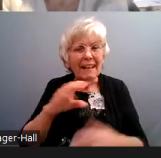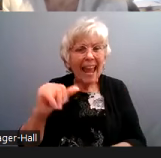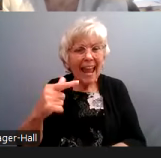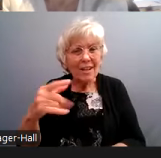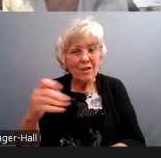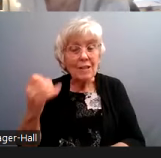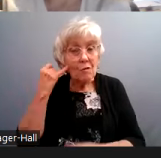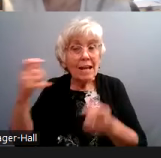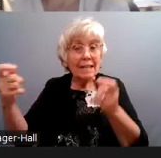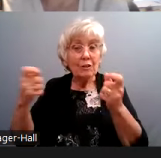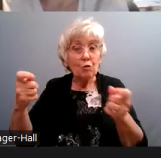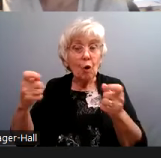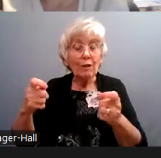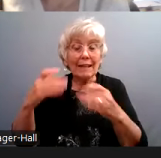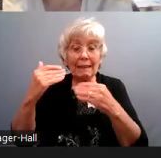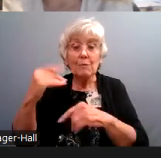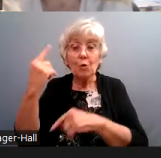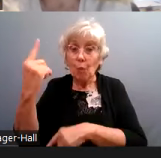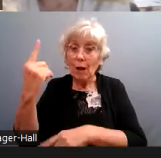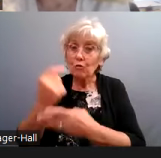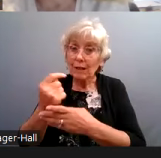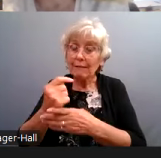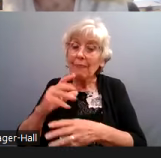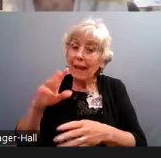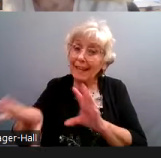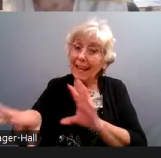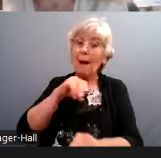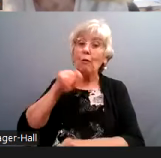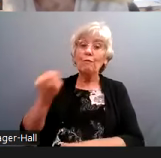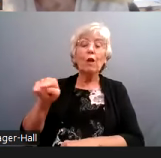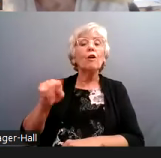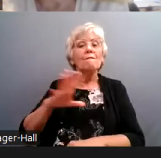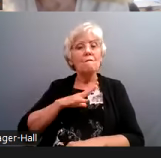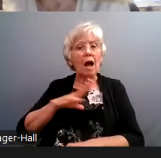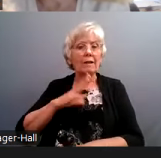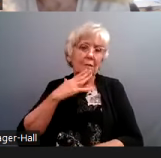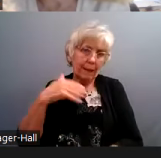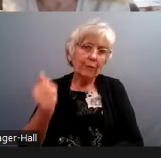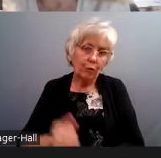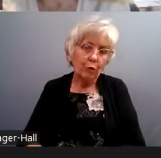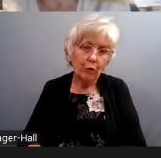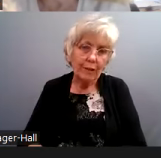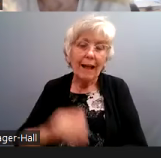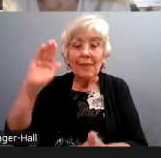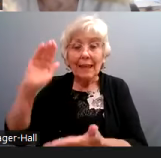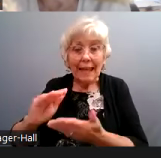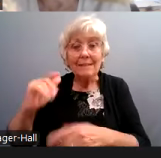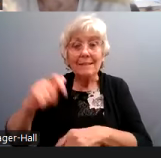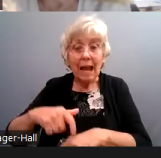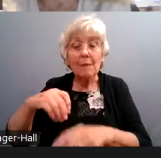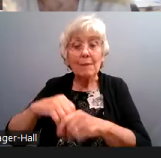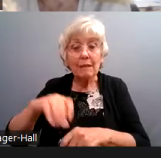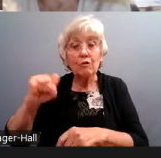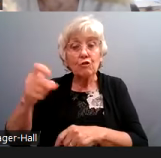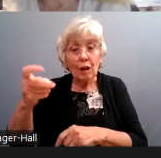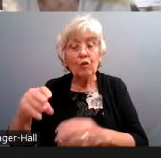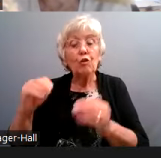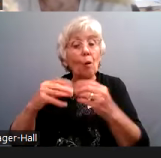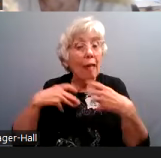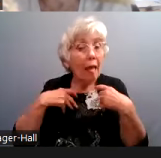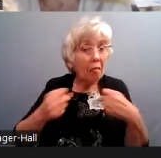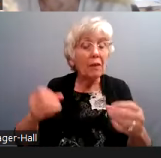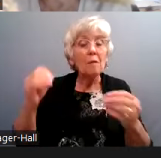treatment and get them out of here, then that's better for them, because the less time that they spend at the shelter, the healthier they'll be, the less stressful they'll be,